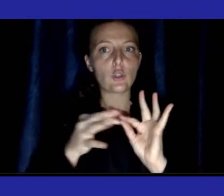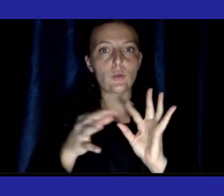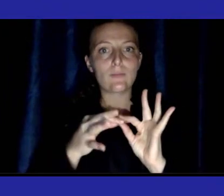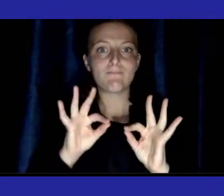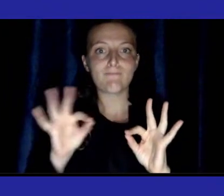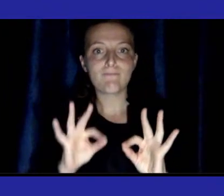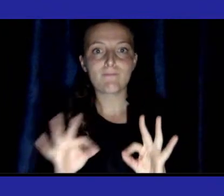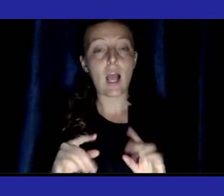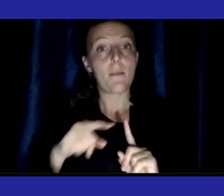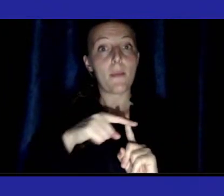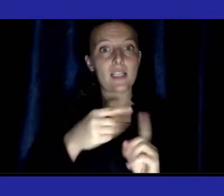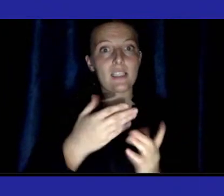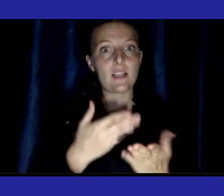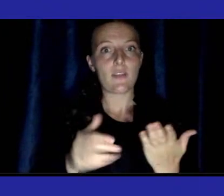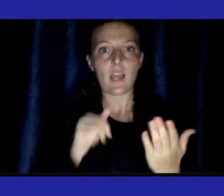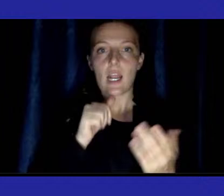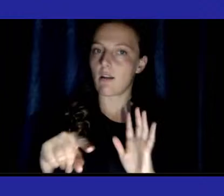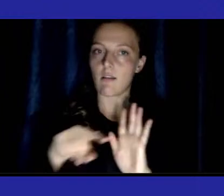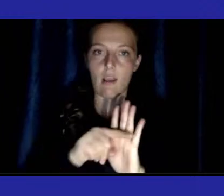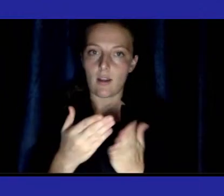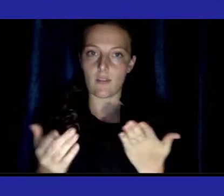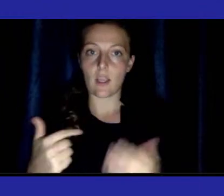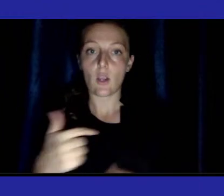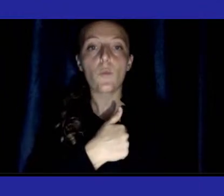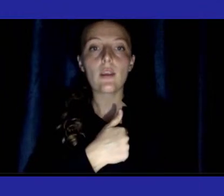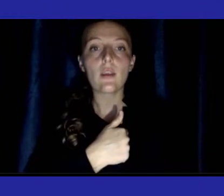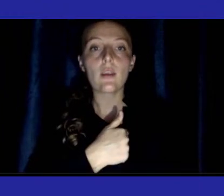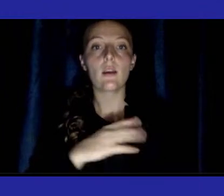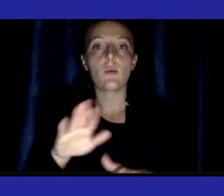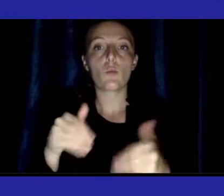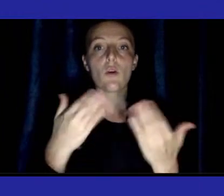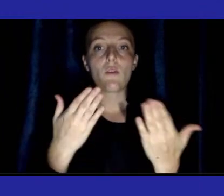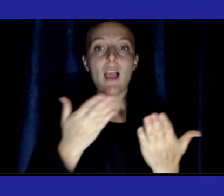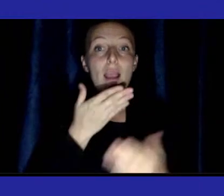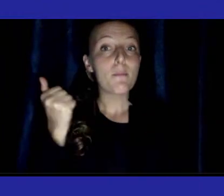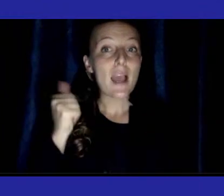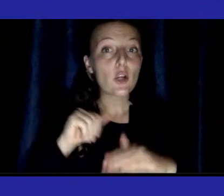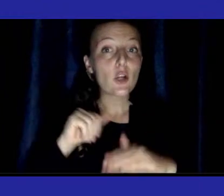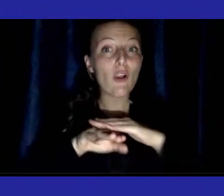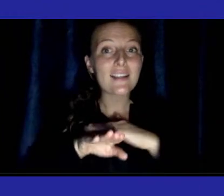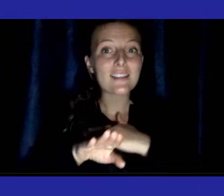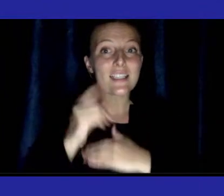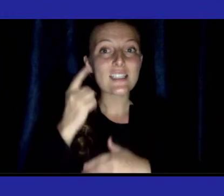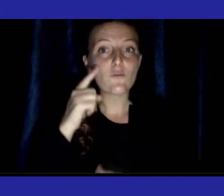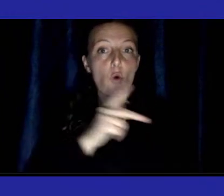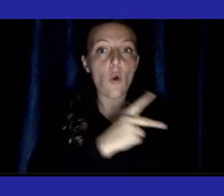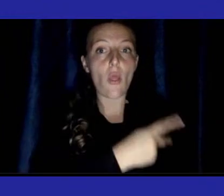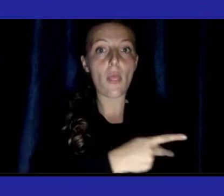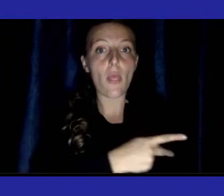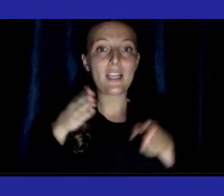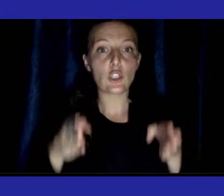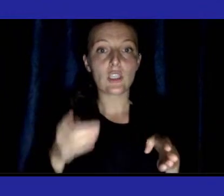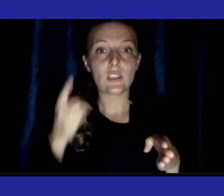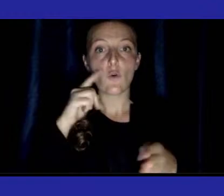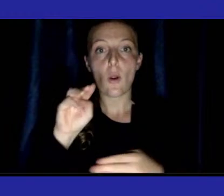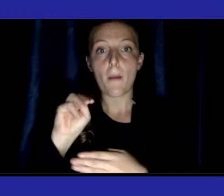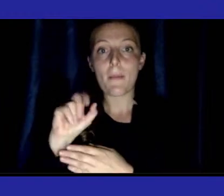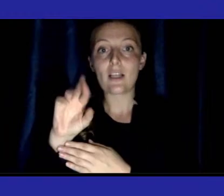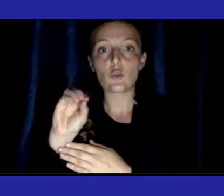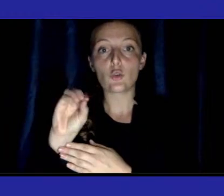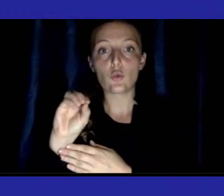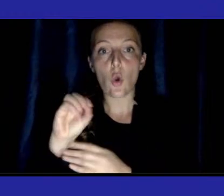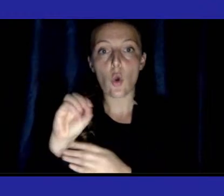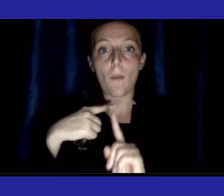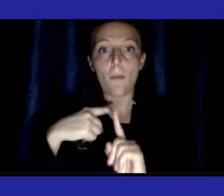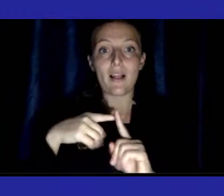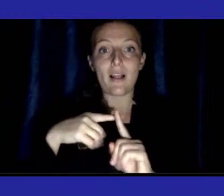are providing better access for the patients of Metro Plus Health and NYC Care. We're creating